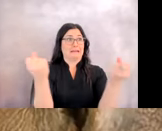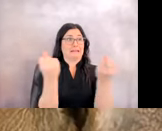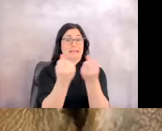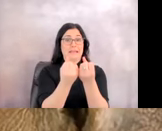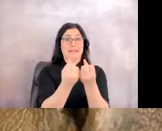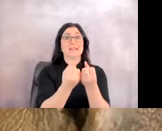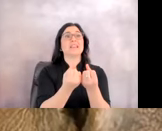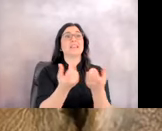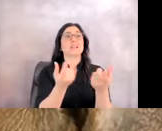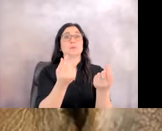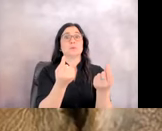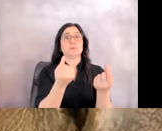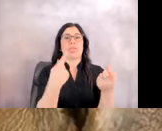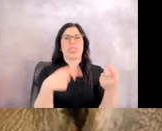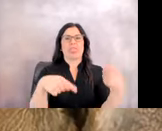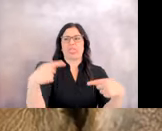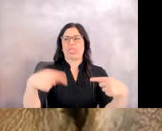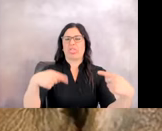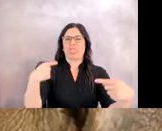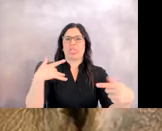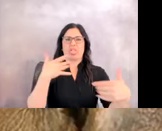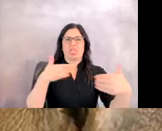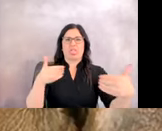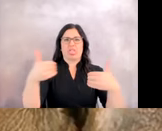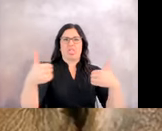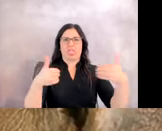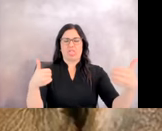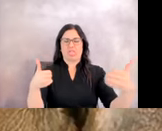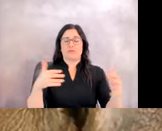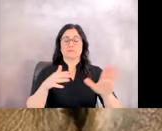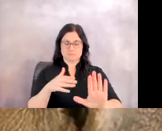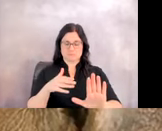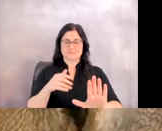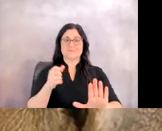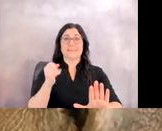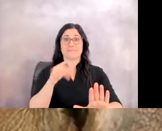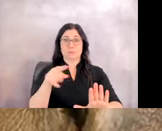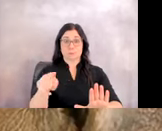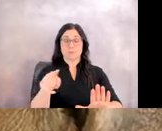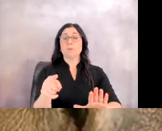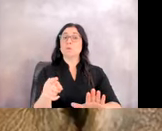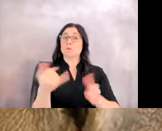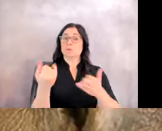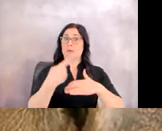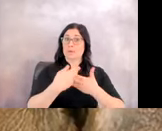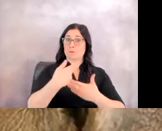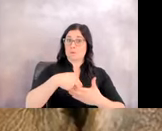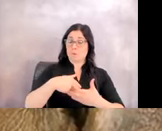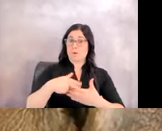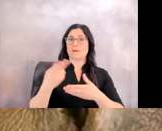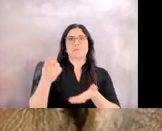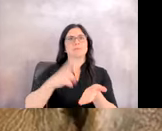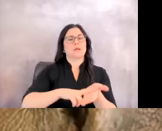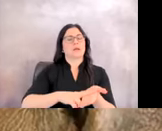And I strongly encourage anybody that's in attendance today that has not signed up for the RAM Racial